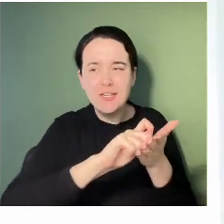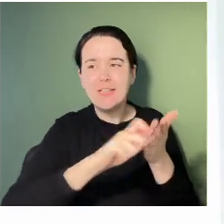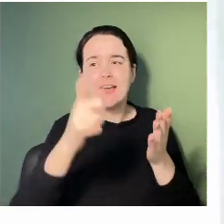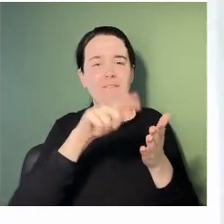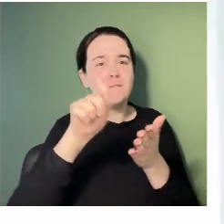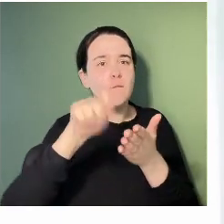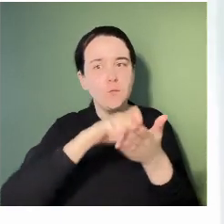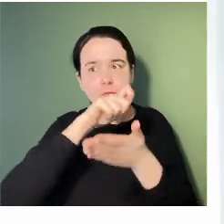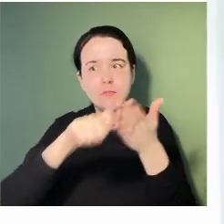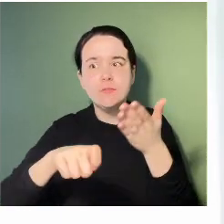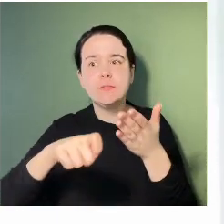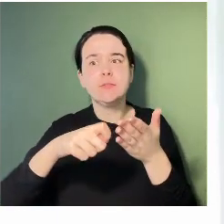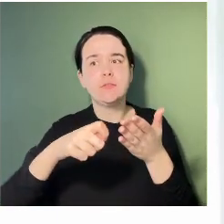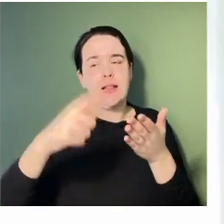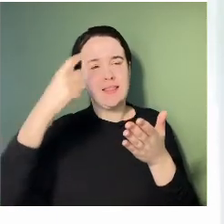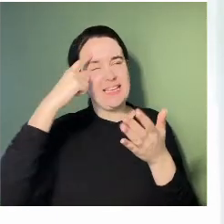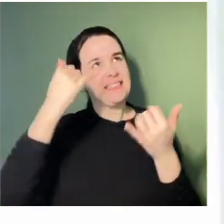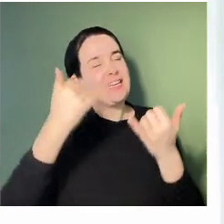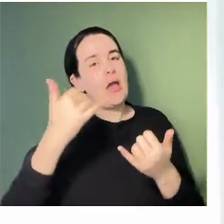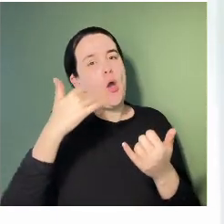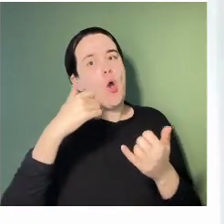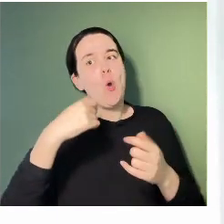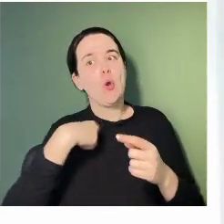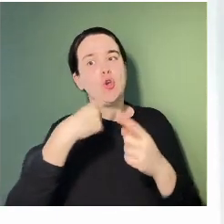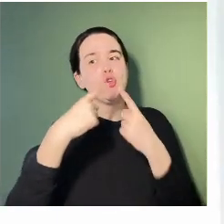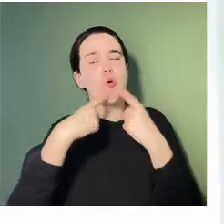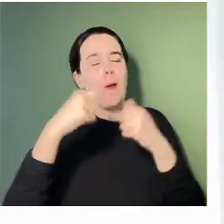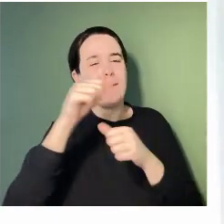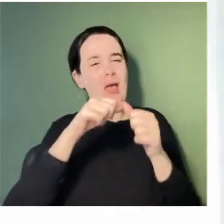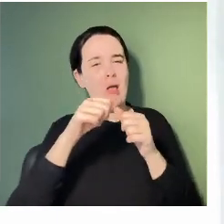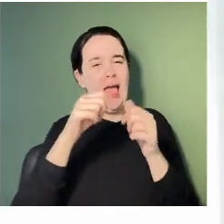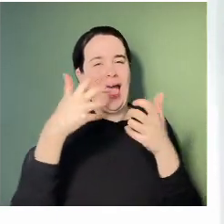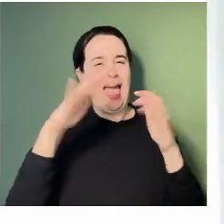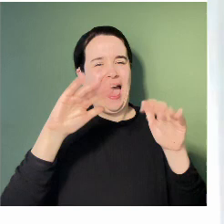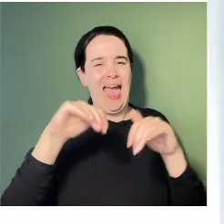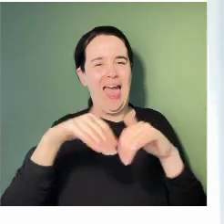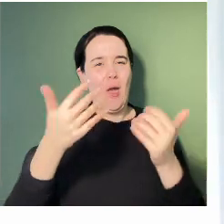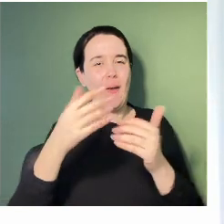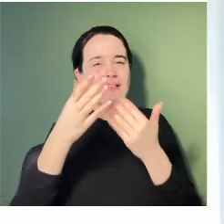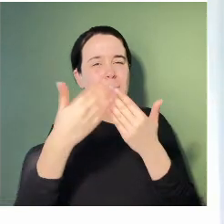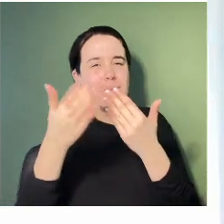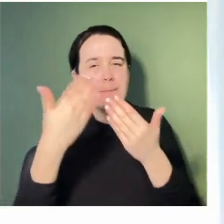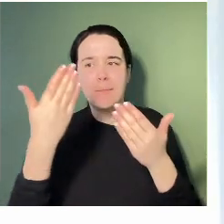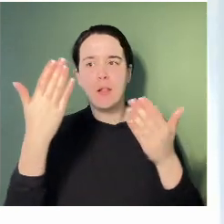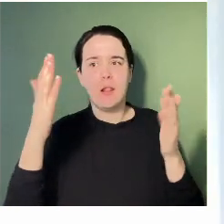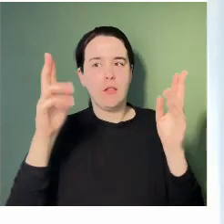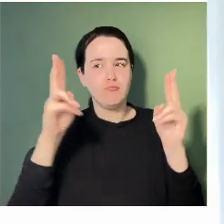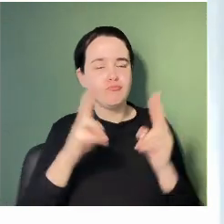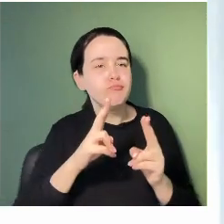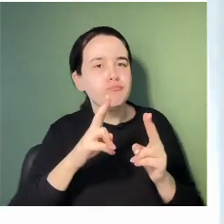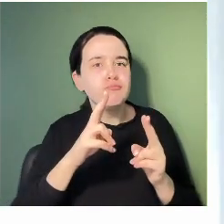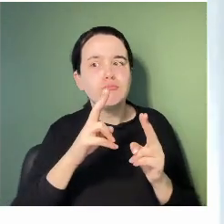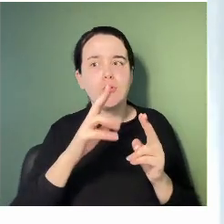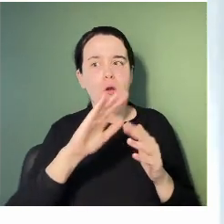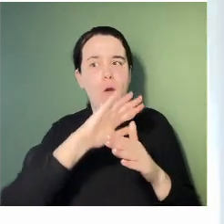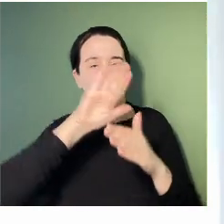about today, very simplified, is if technology is overall good or bad for